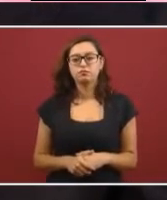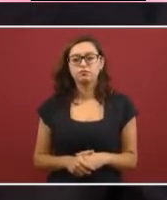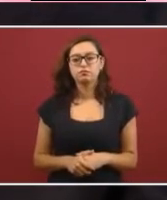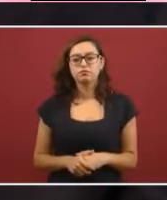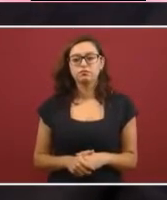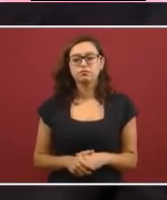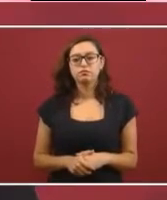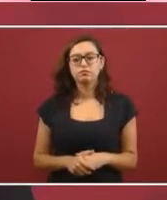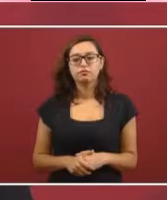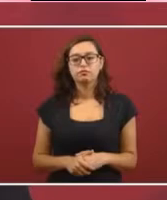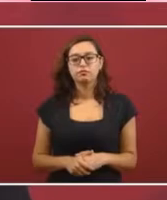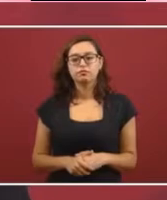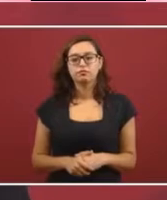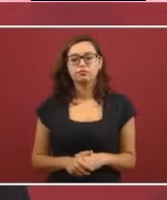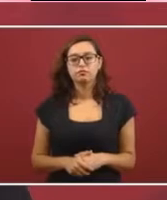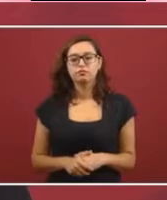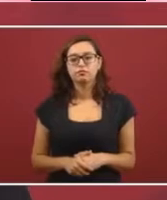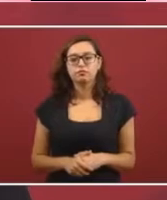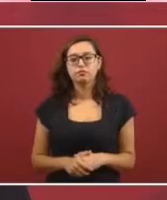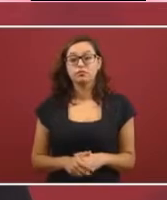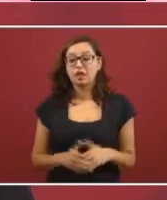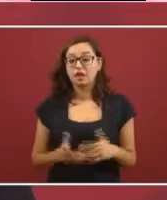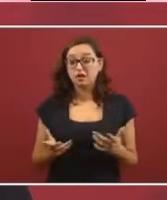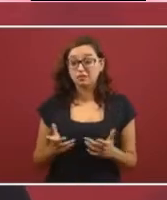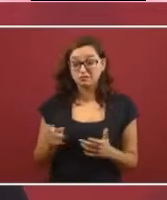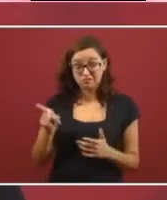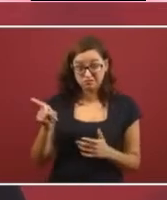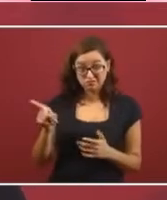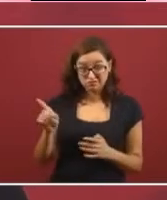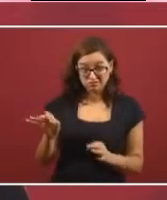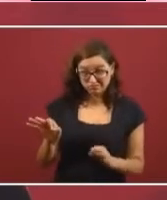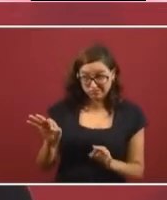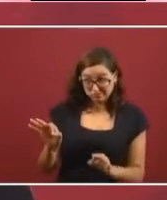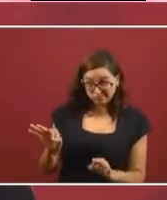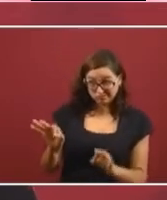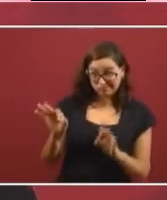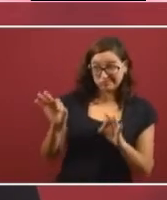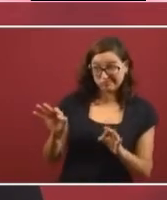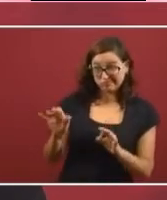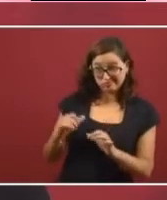I do not consider that they have a lot of moral authority